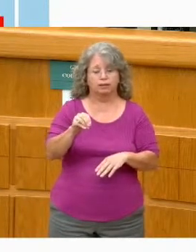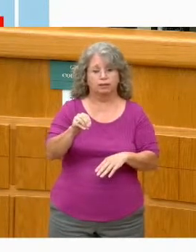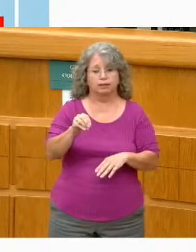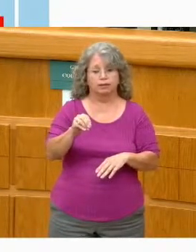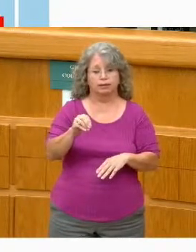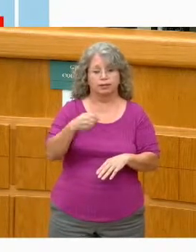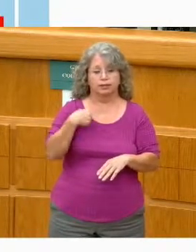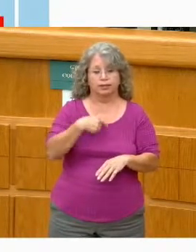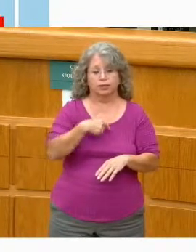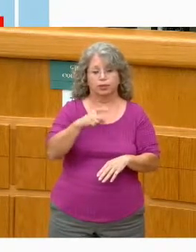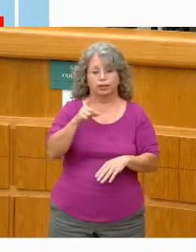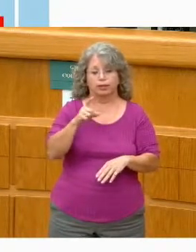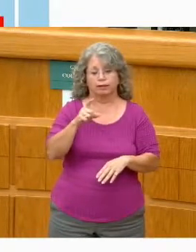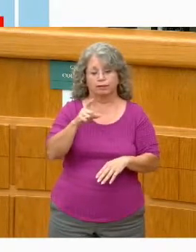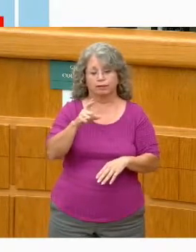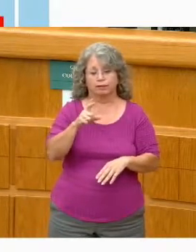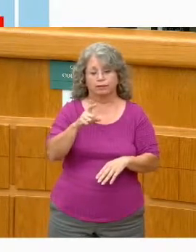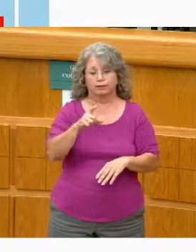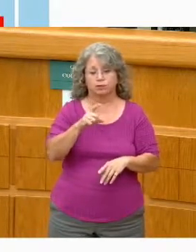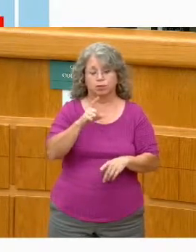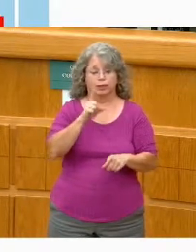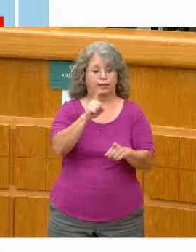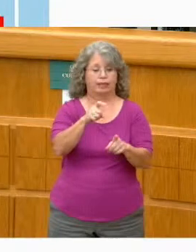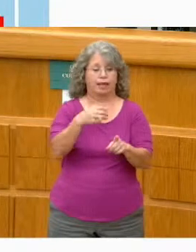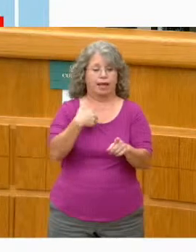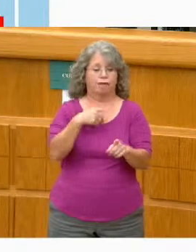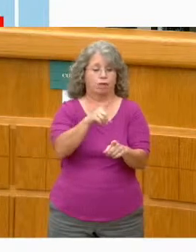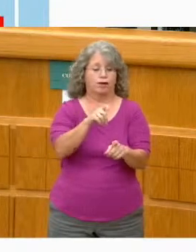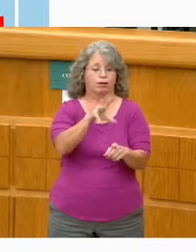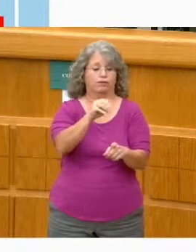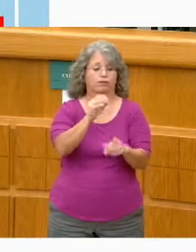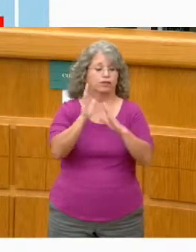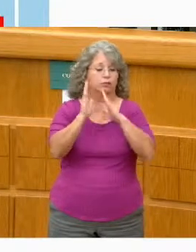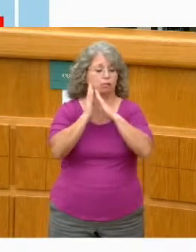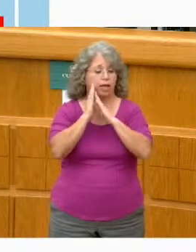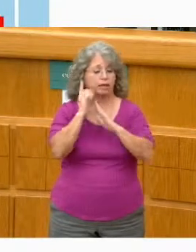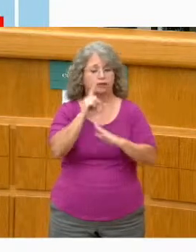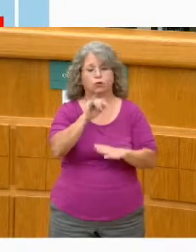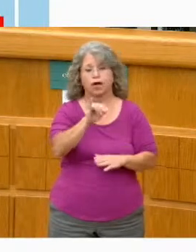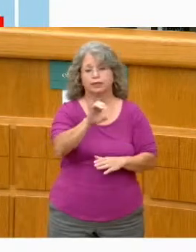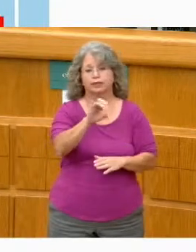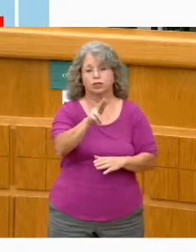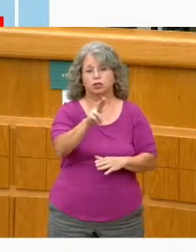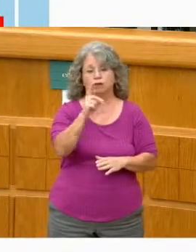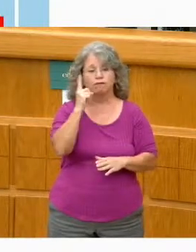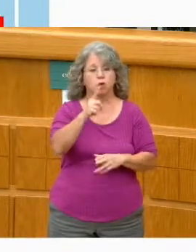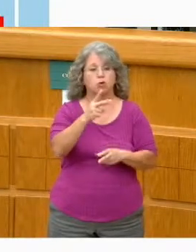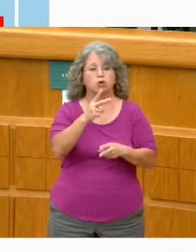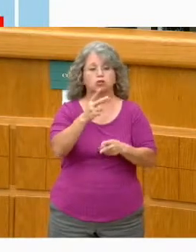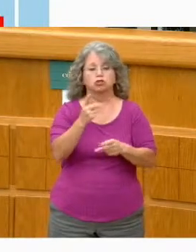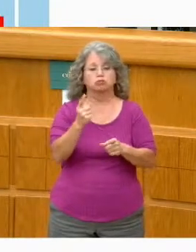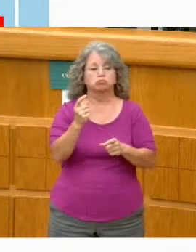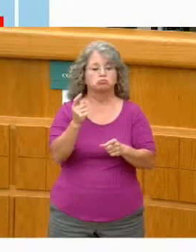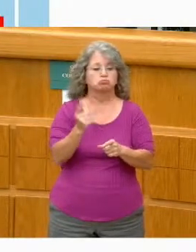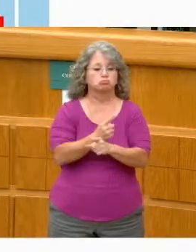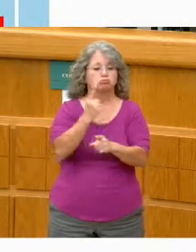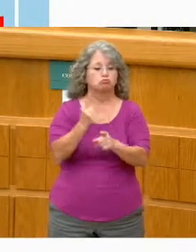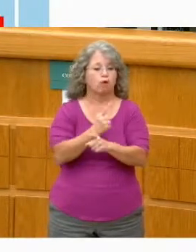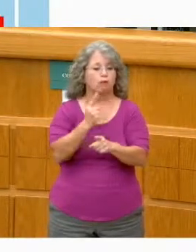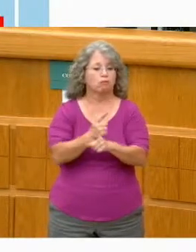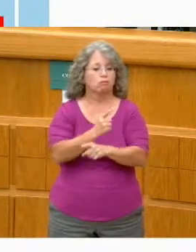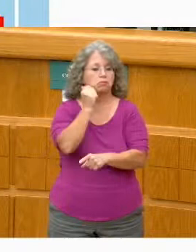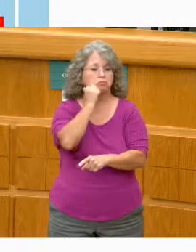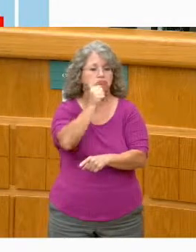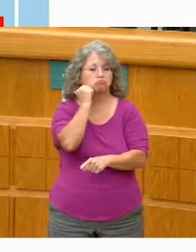maybe 150 beds being occupied by people that didn't have COVID to maintain the same level